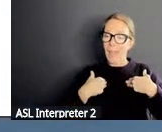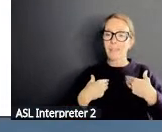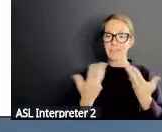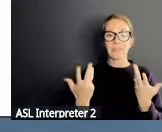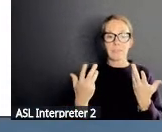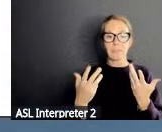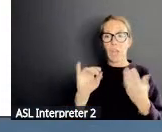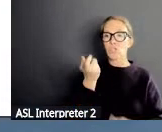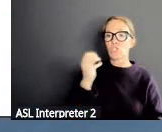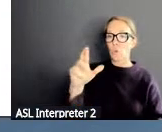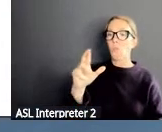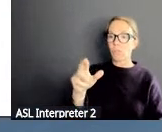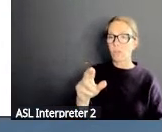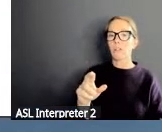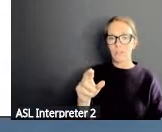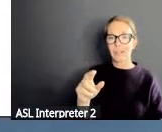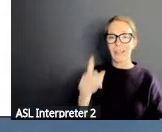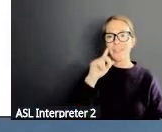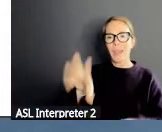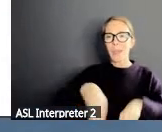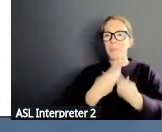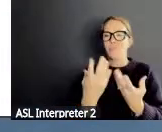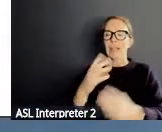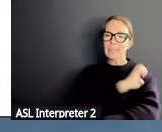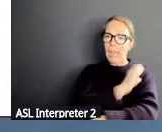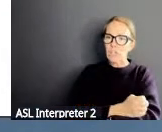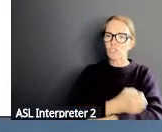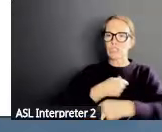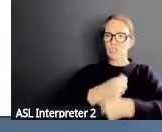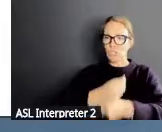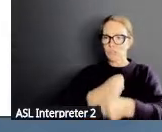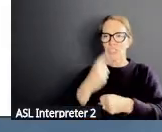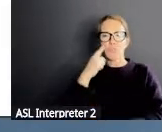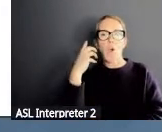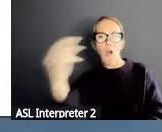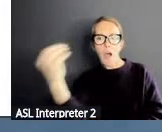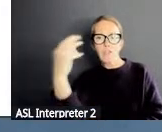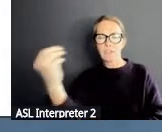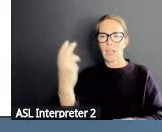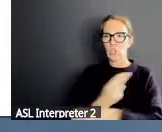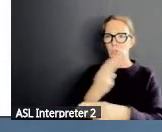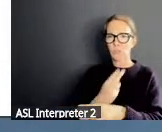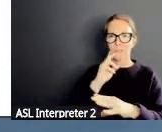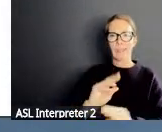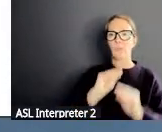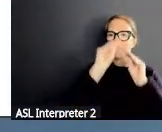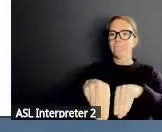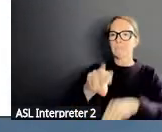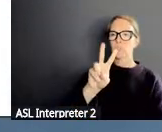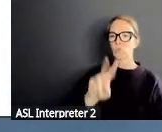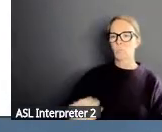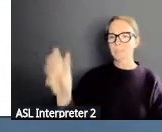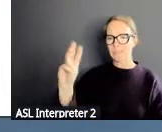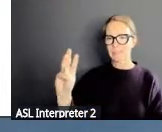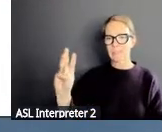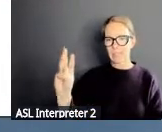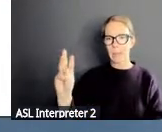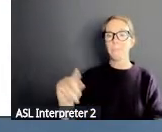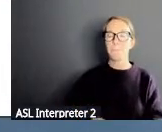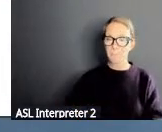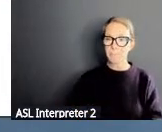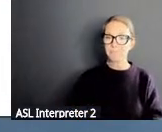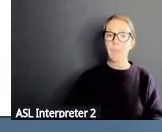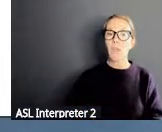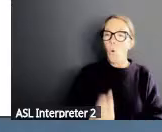solar array that provides energy generation for off-site users, which was installed in 2016. A single